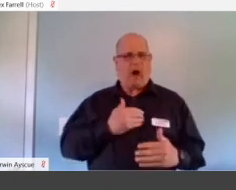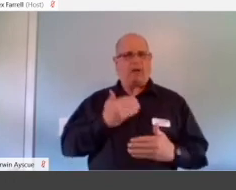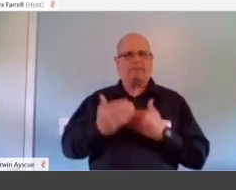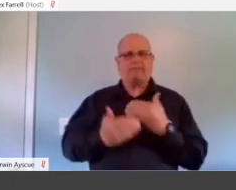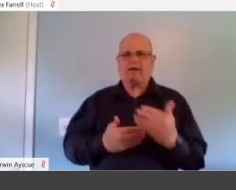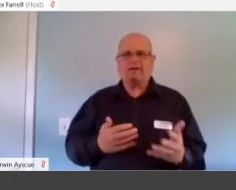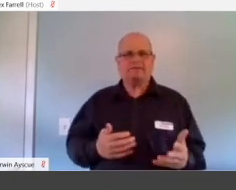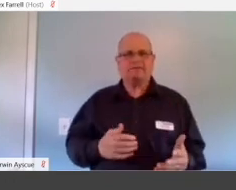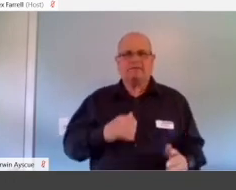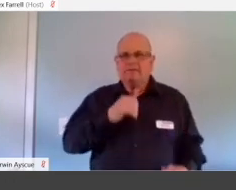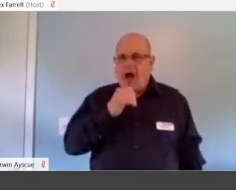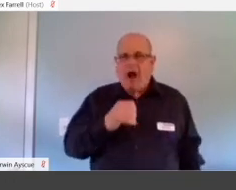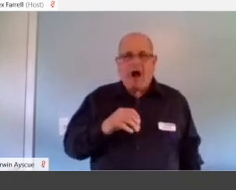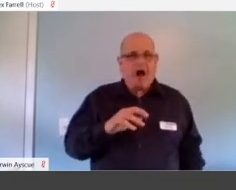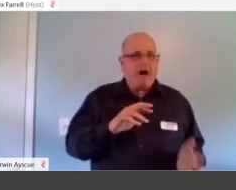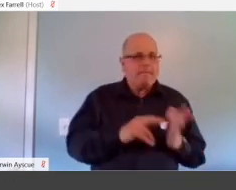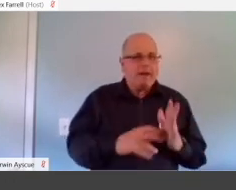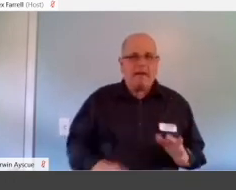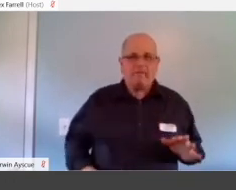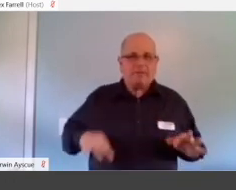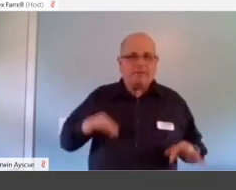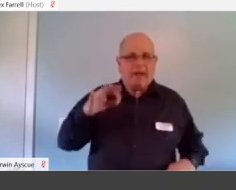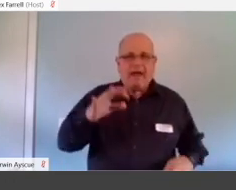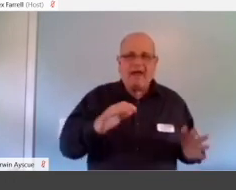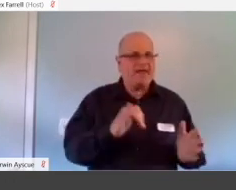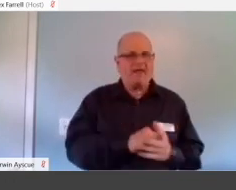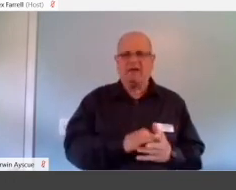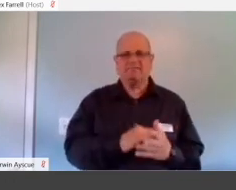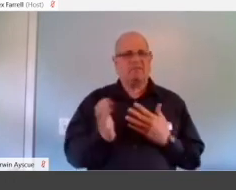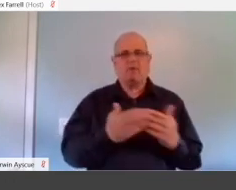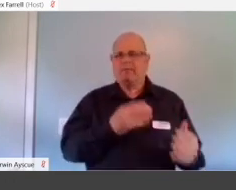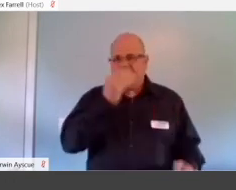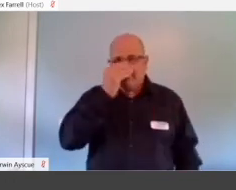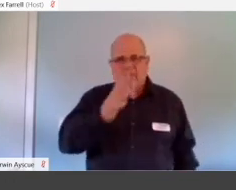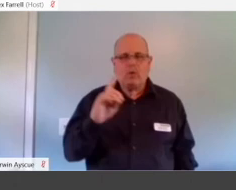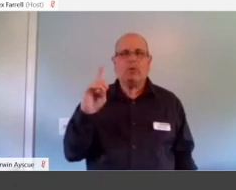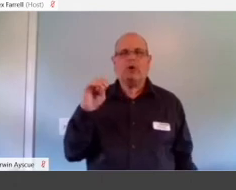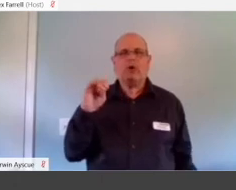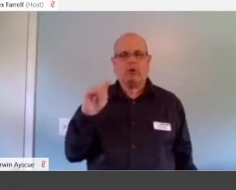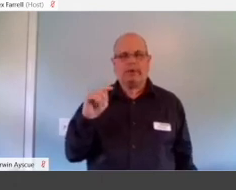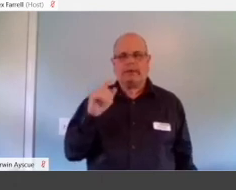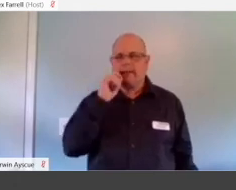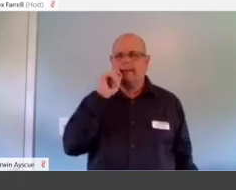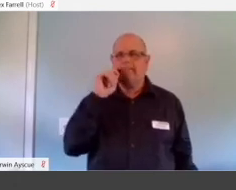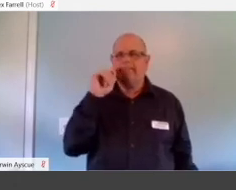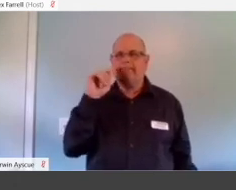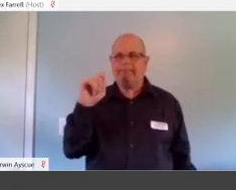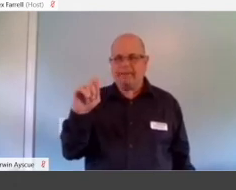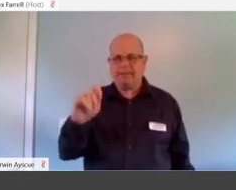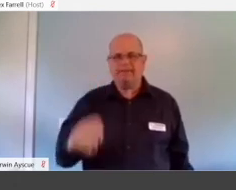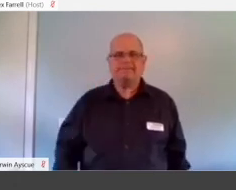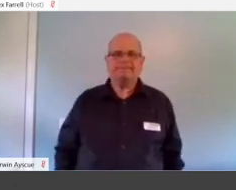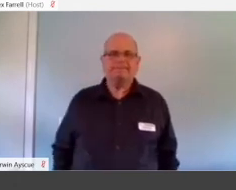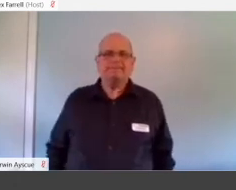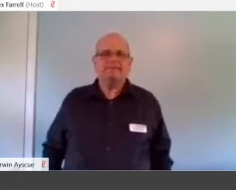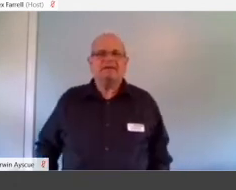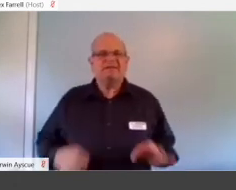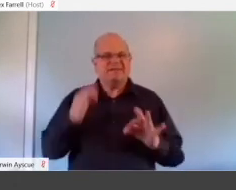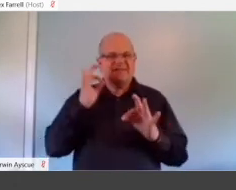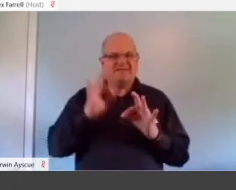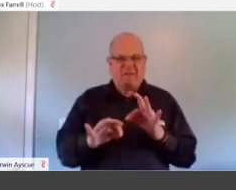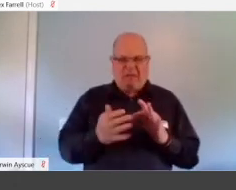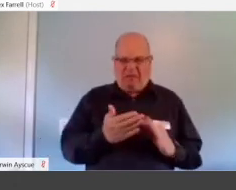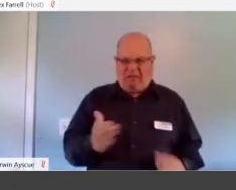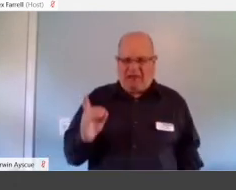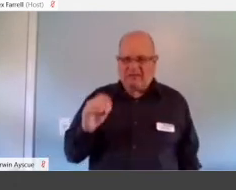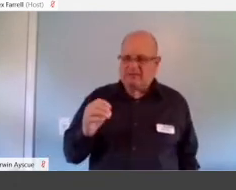not a liability when we don't do it. Like, we just do it this way. One of the simple tricks for that I've been doing for the last